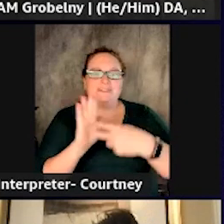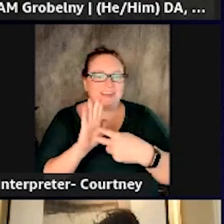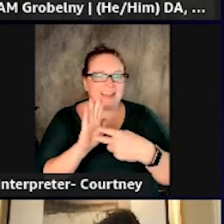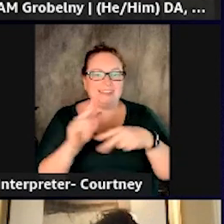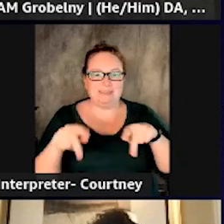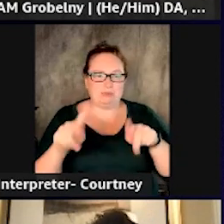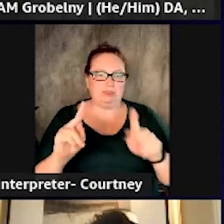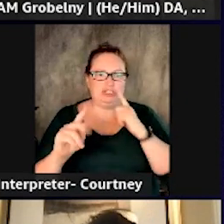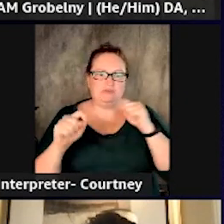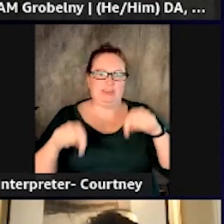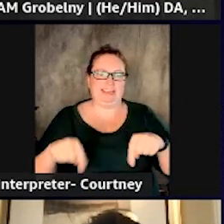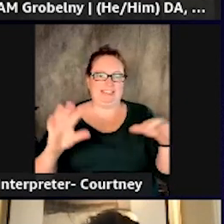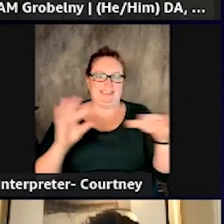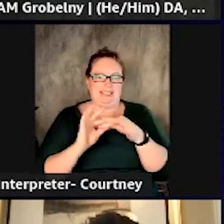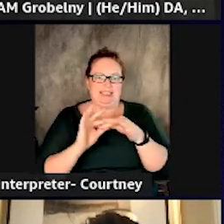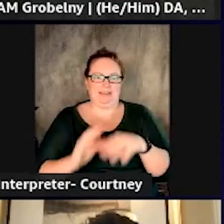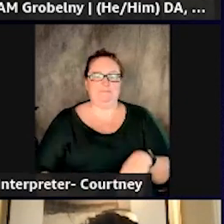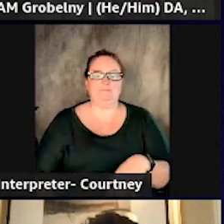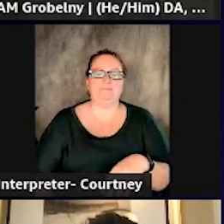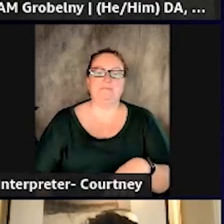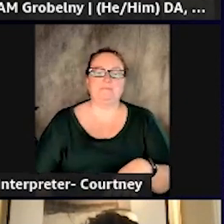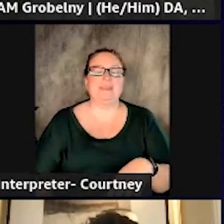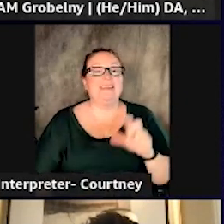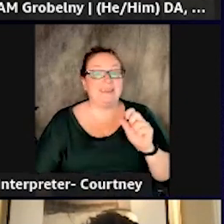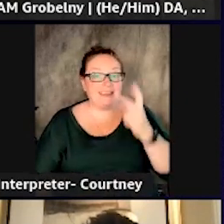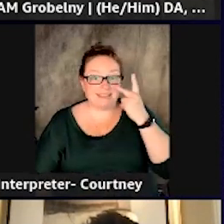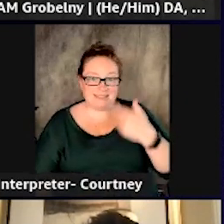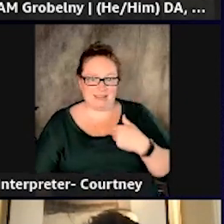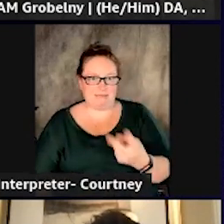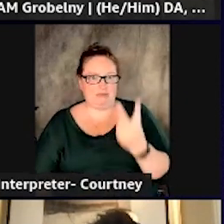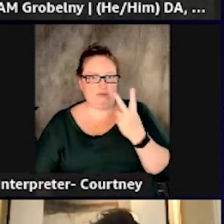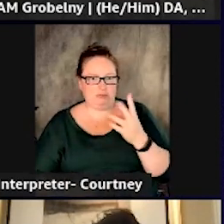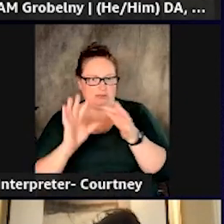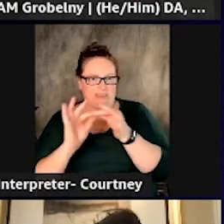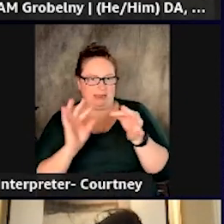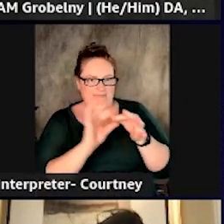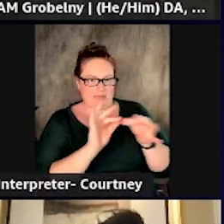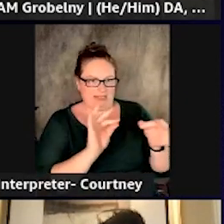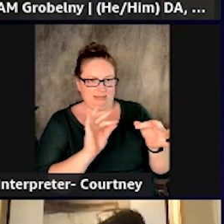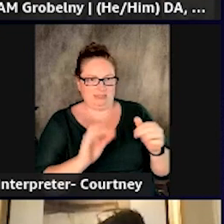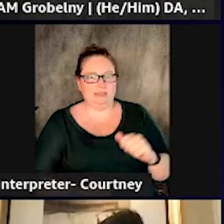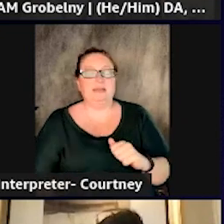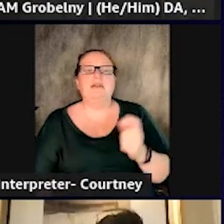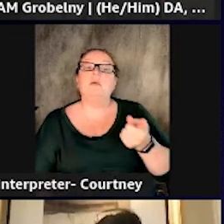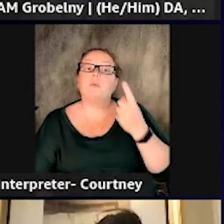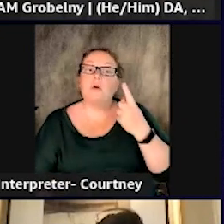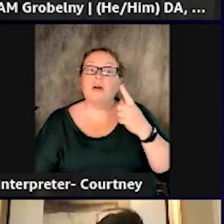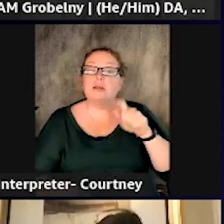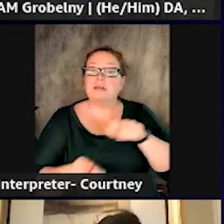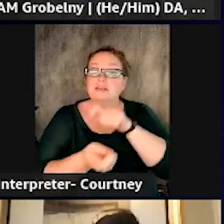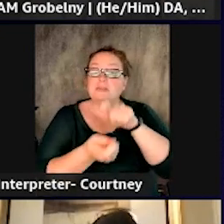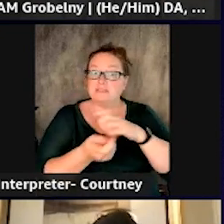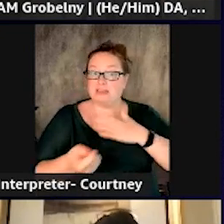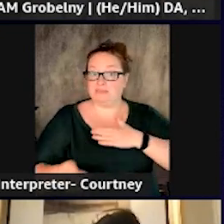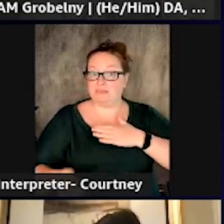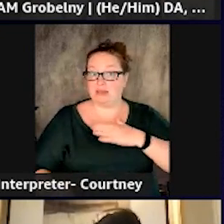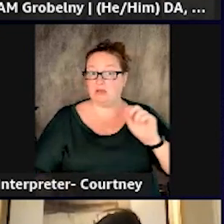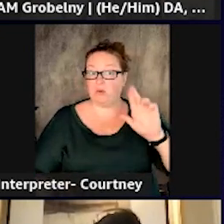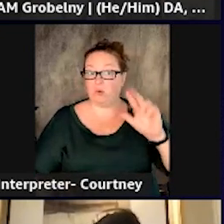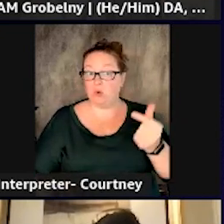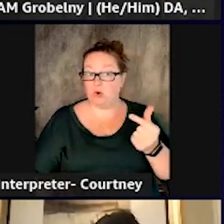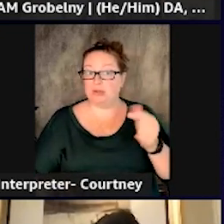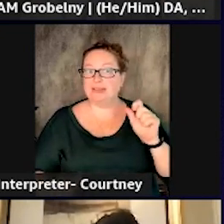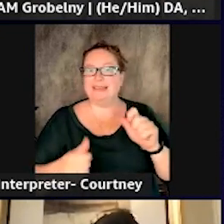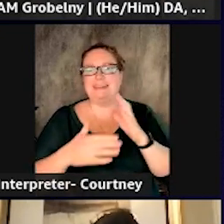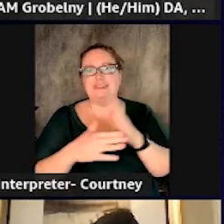And you can see that I have actually 2 statements here. One that specifies my organization that can share